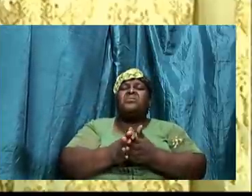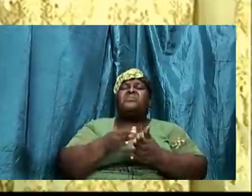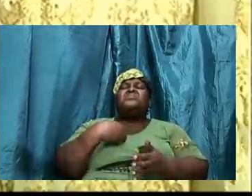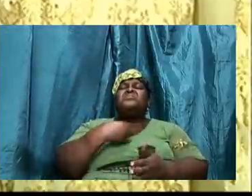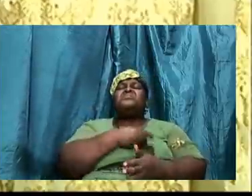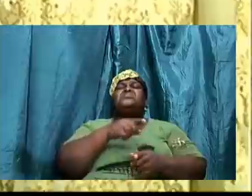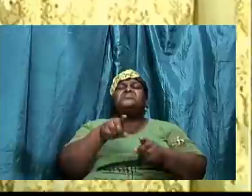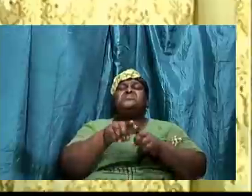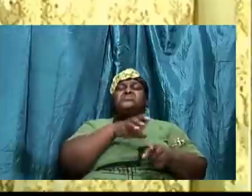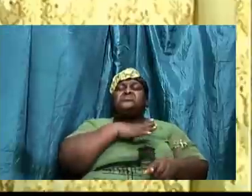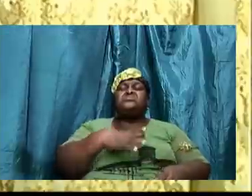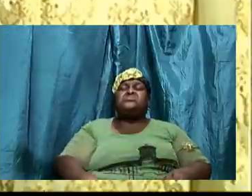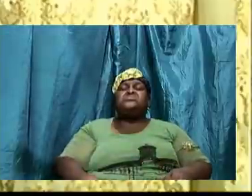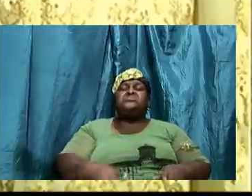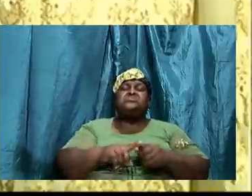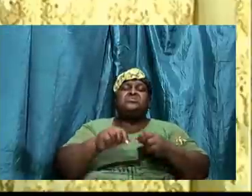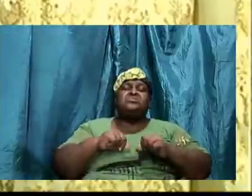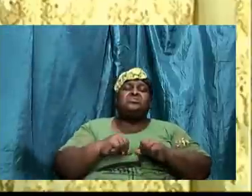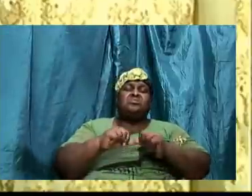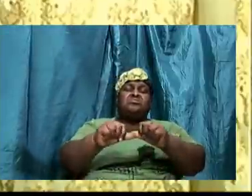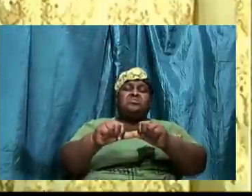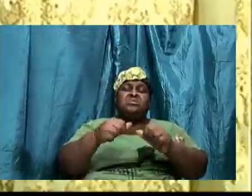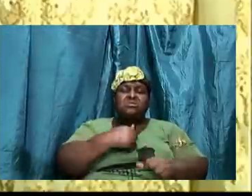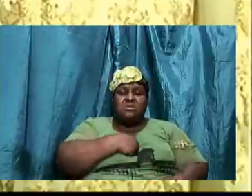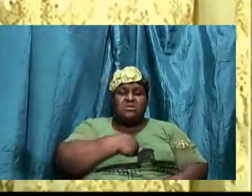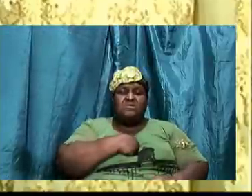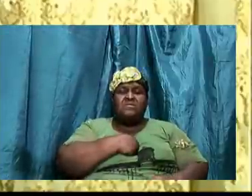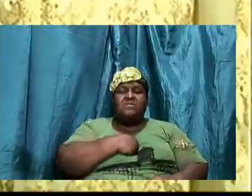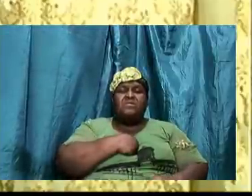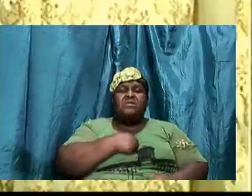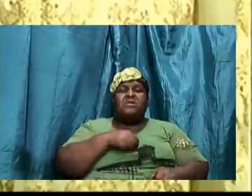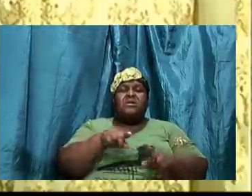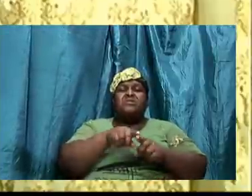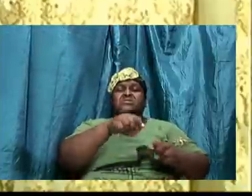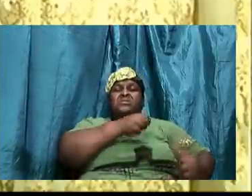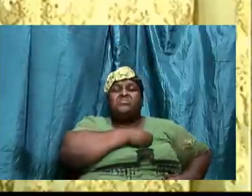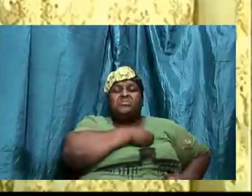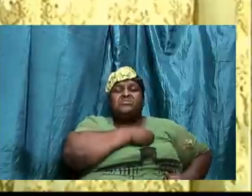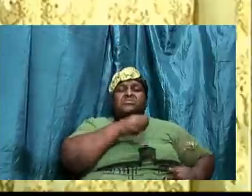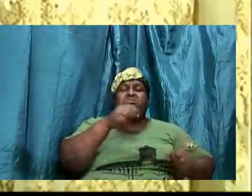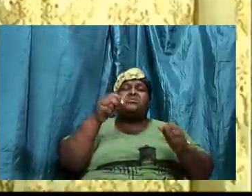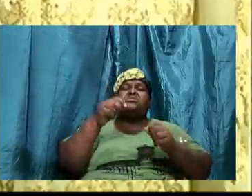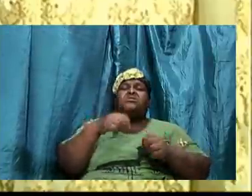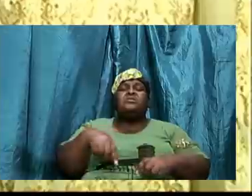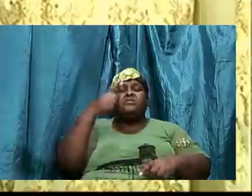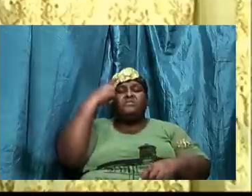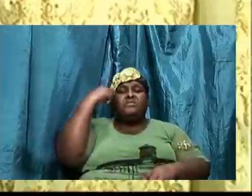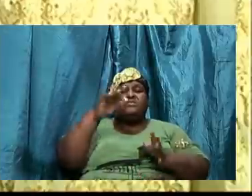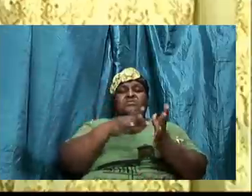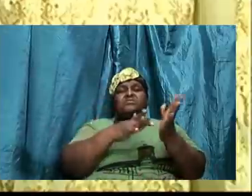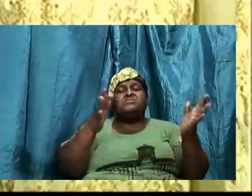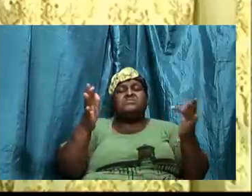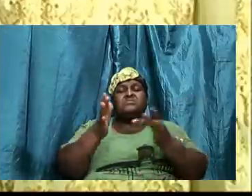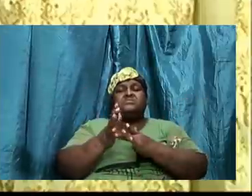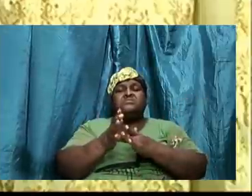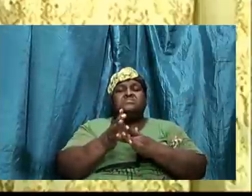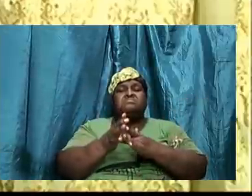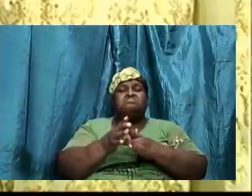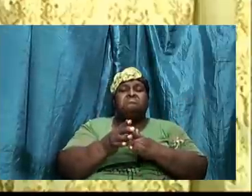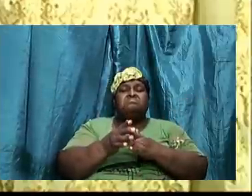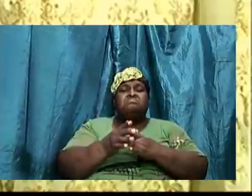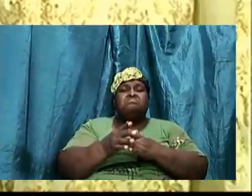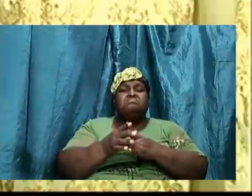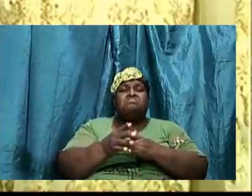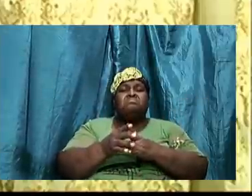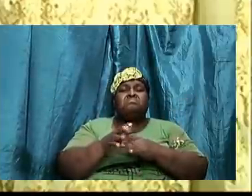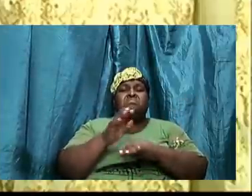to consider ourselves as ambassadors for Christ. I want you to know this evening